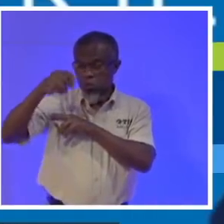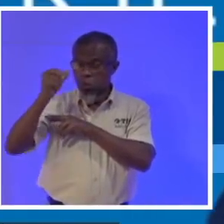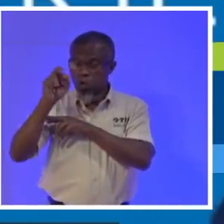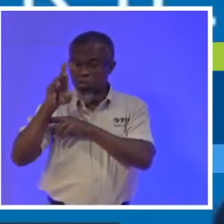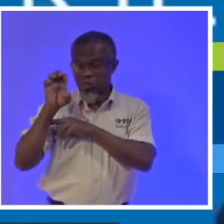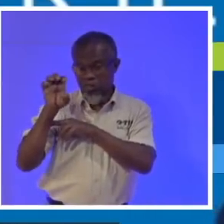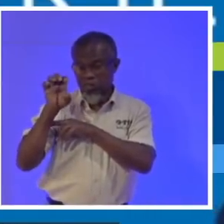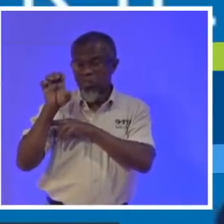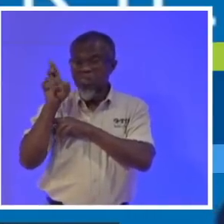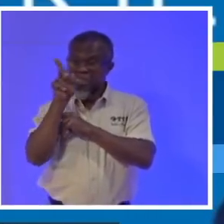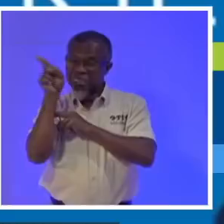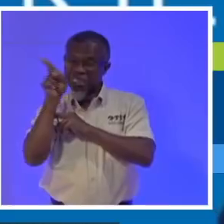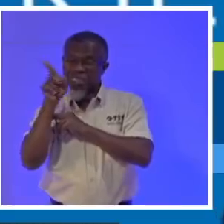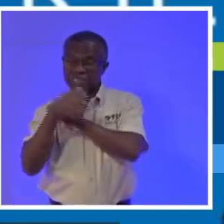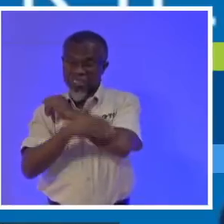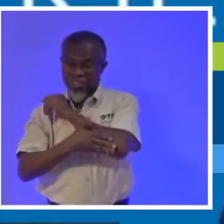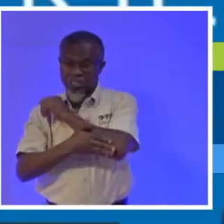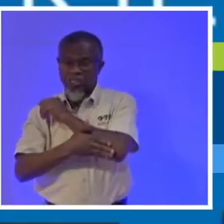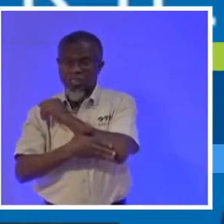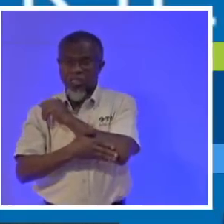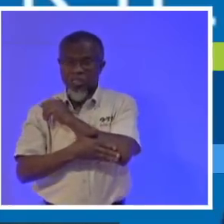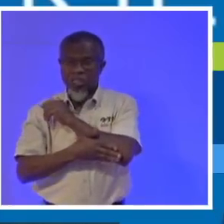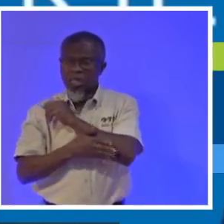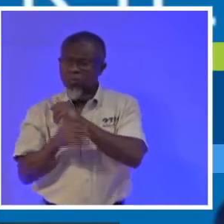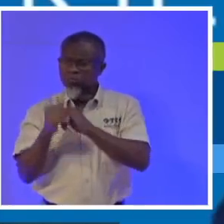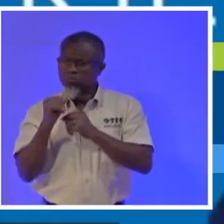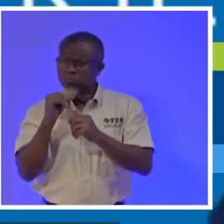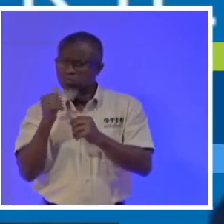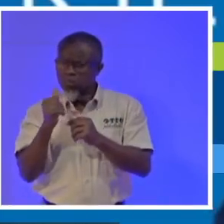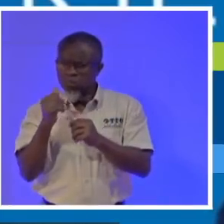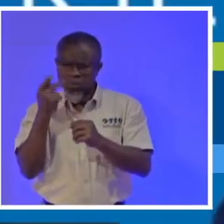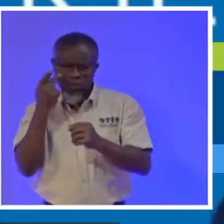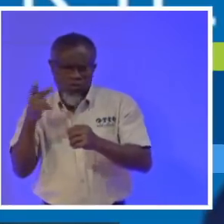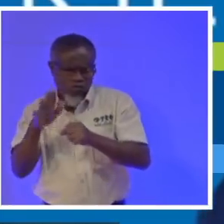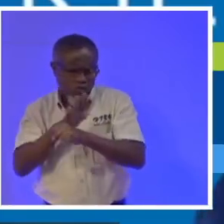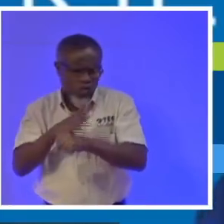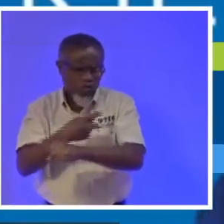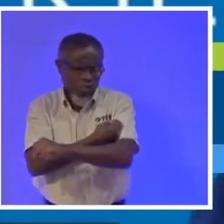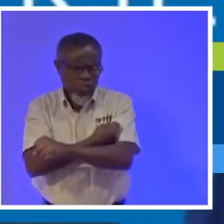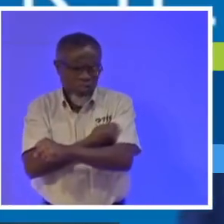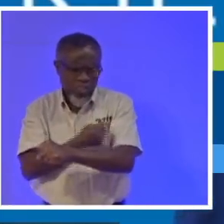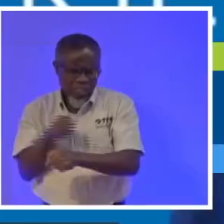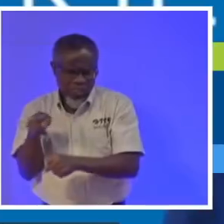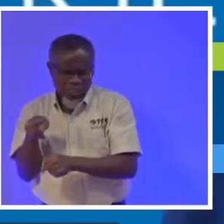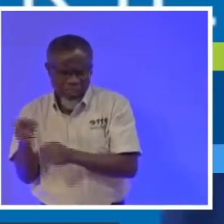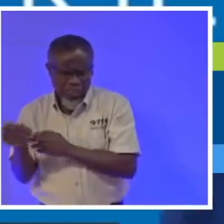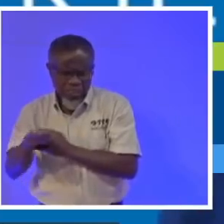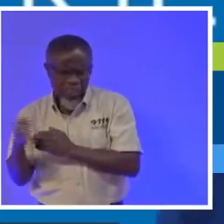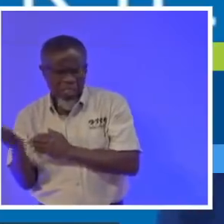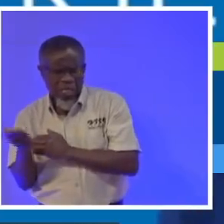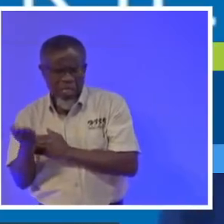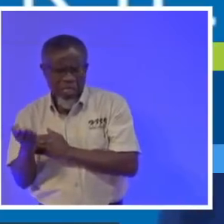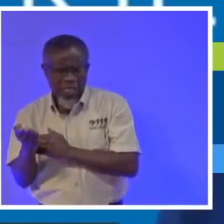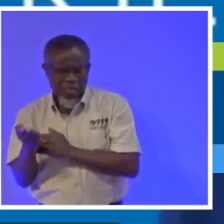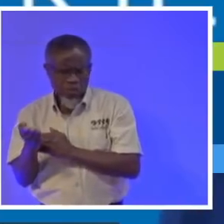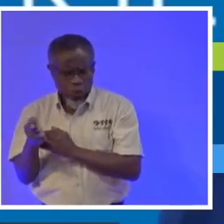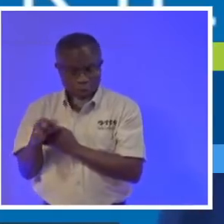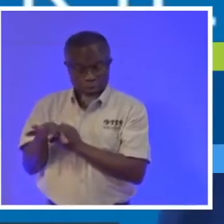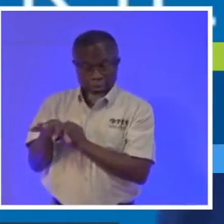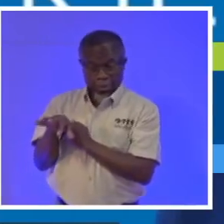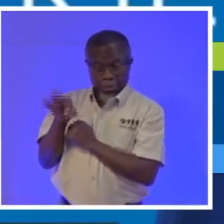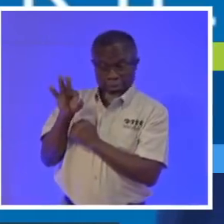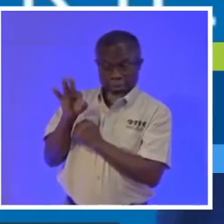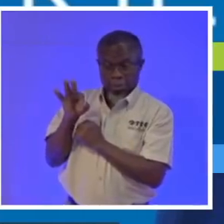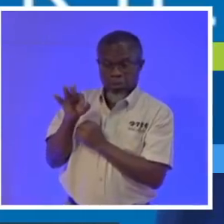took, who were fully vaccinated and passed away. And what I found was that the mRNA vaccines seem